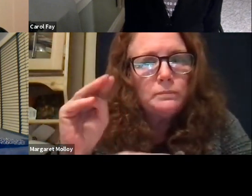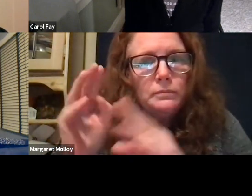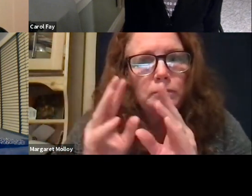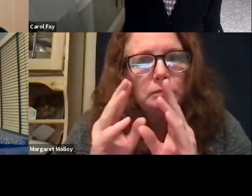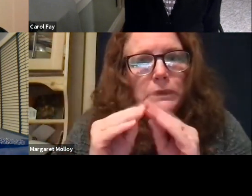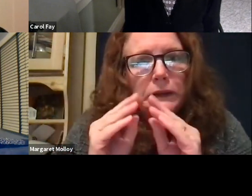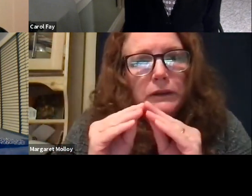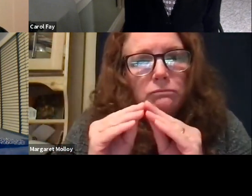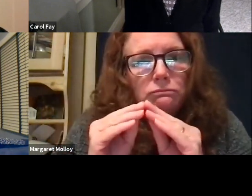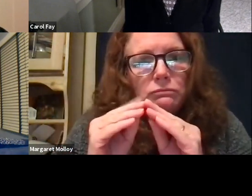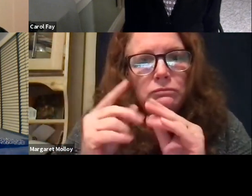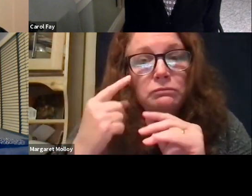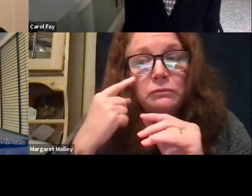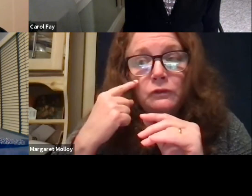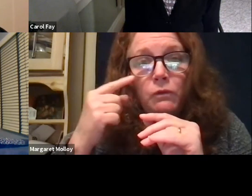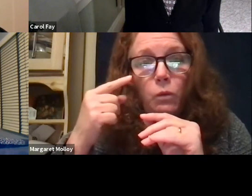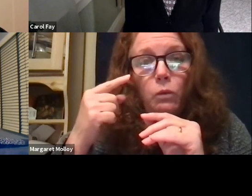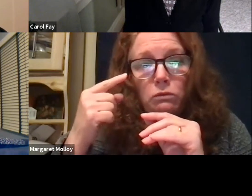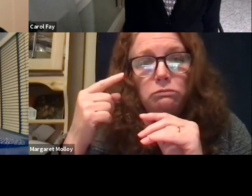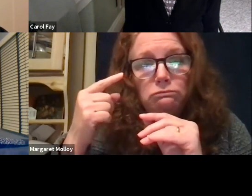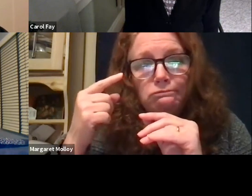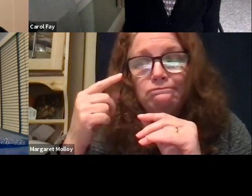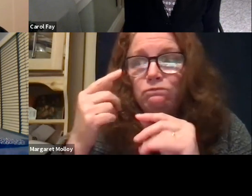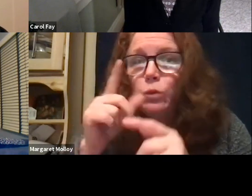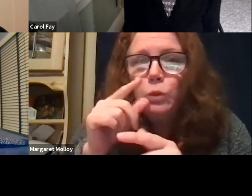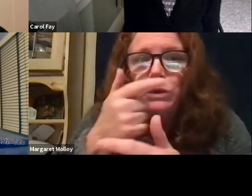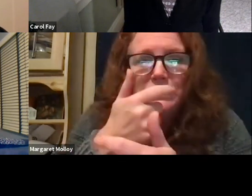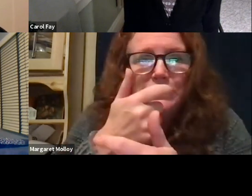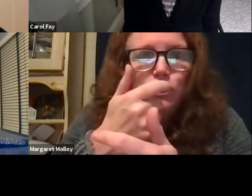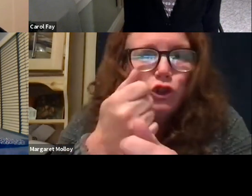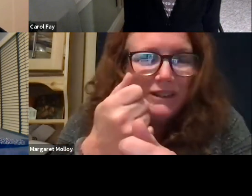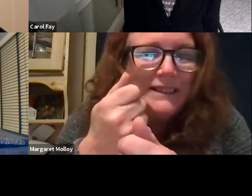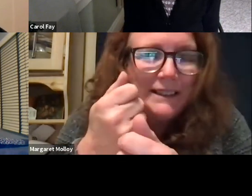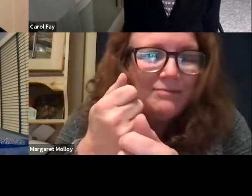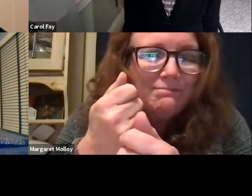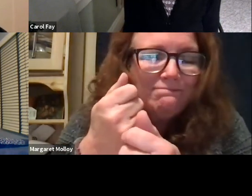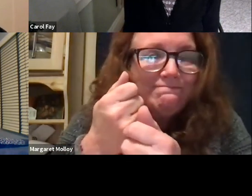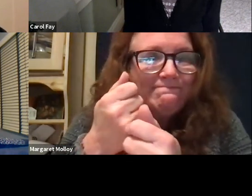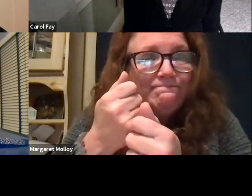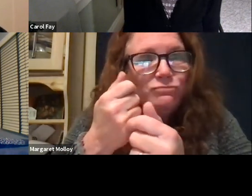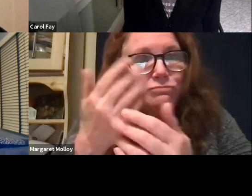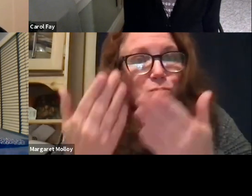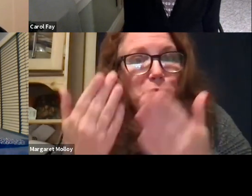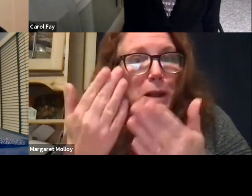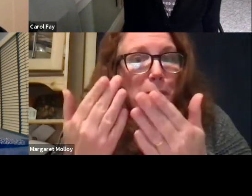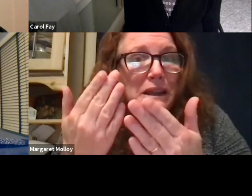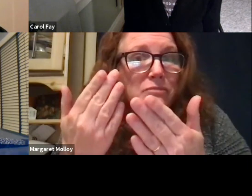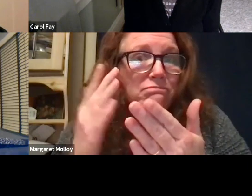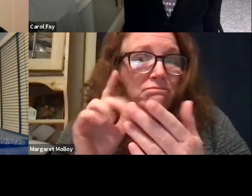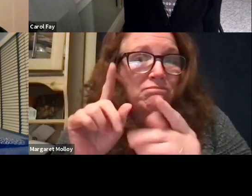there could be some sort of a Zoom meeting set up for people who are interested